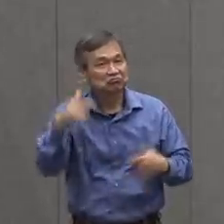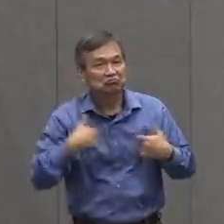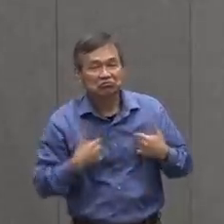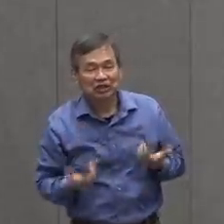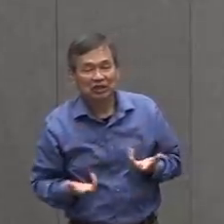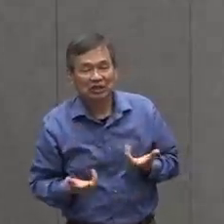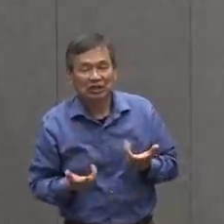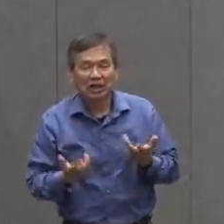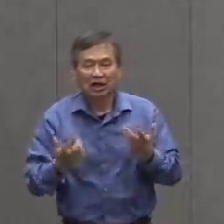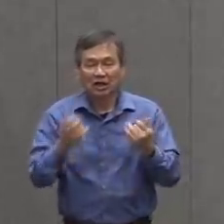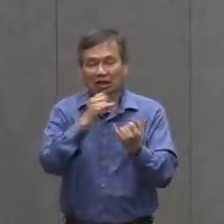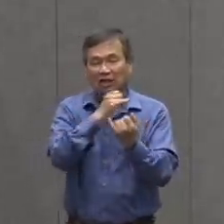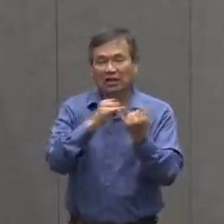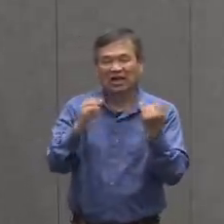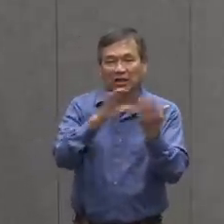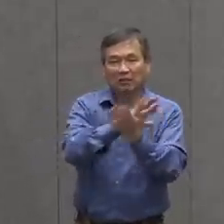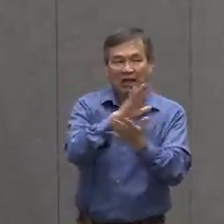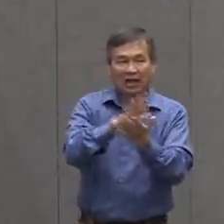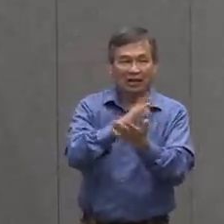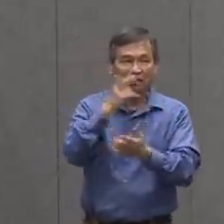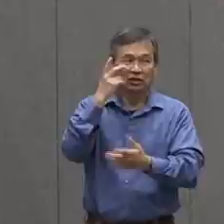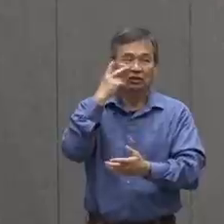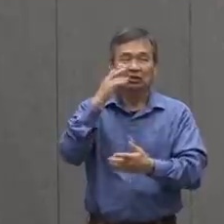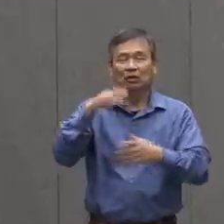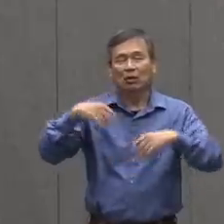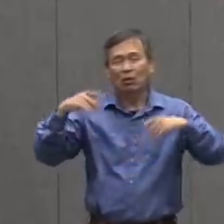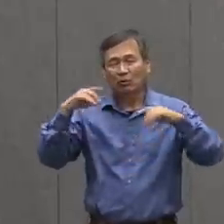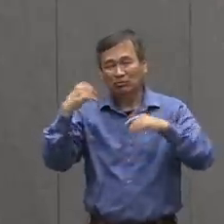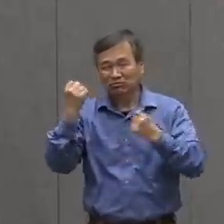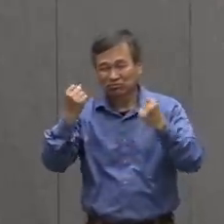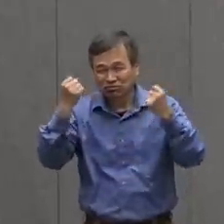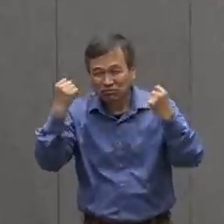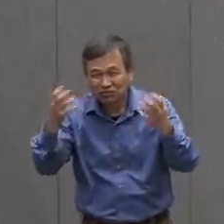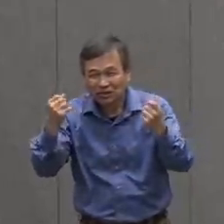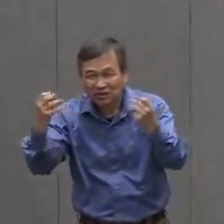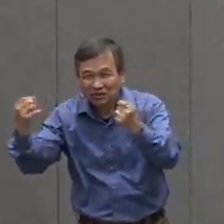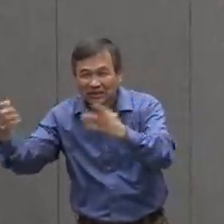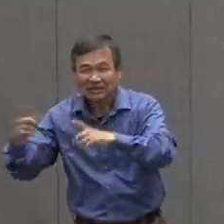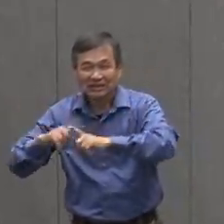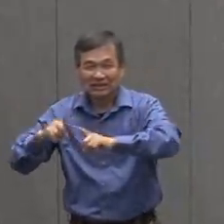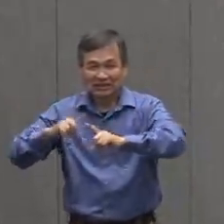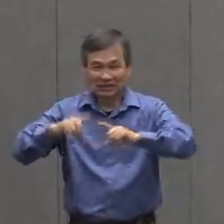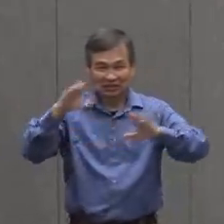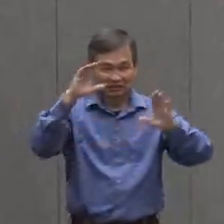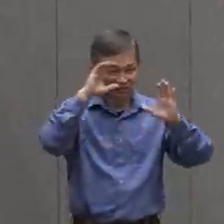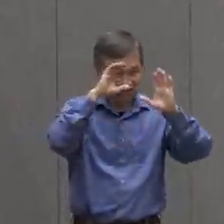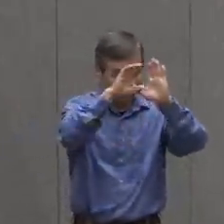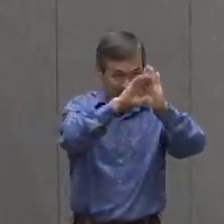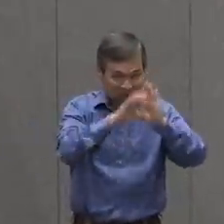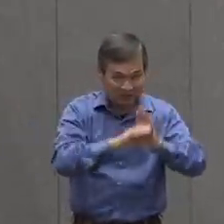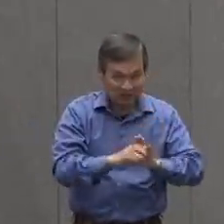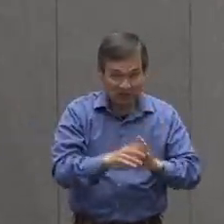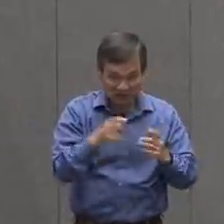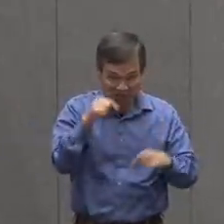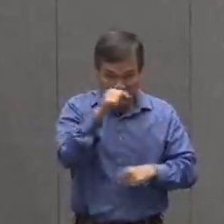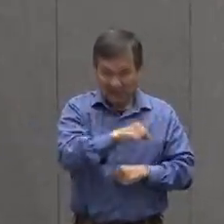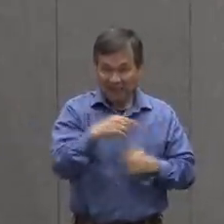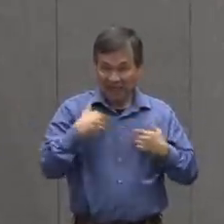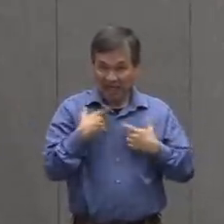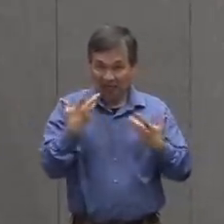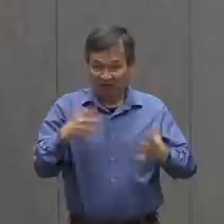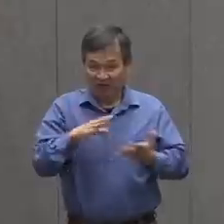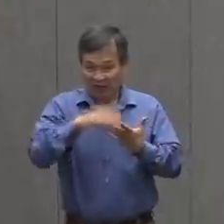On the back page of this book are tons of different facts about all of the animals that we learned about today.